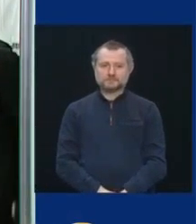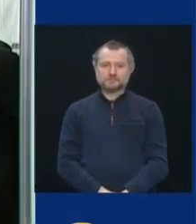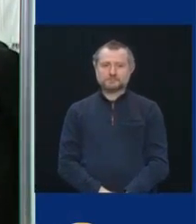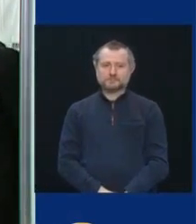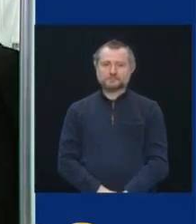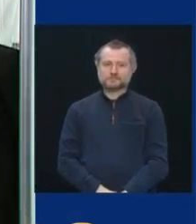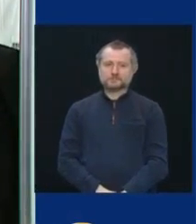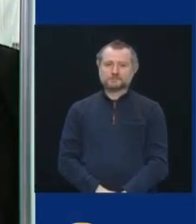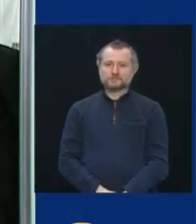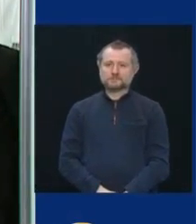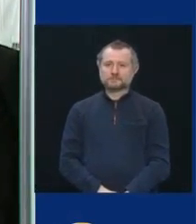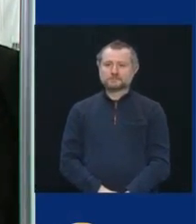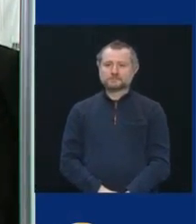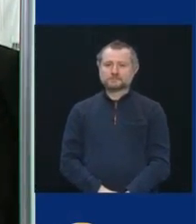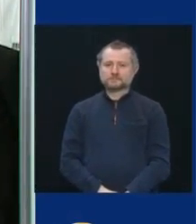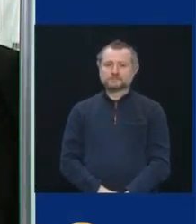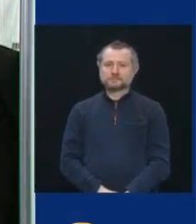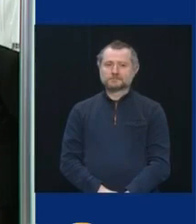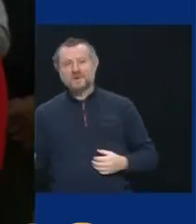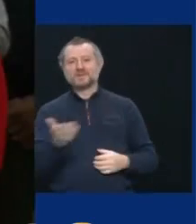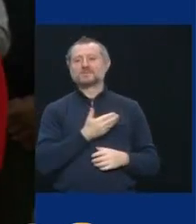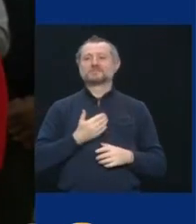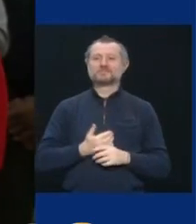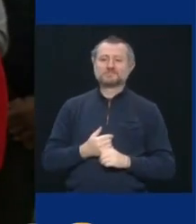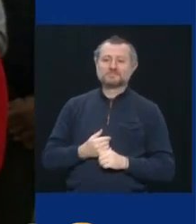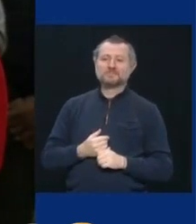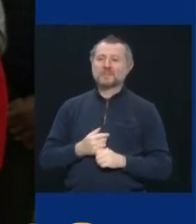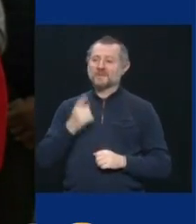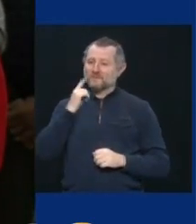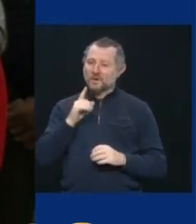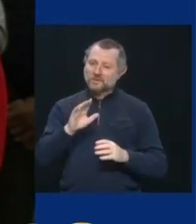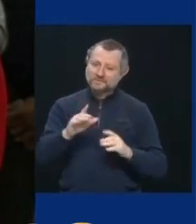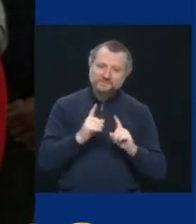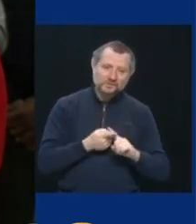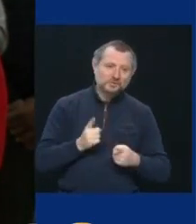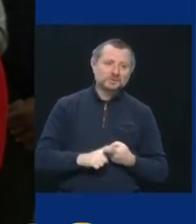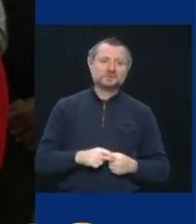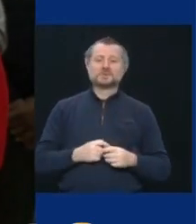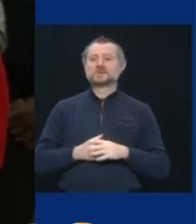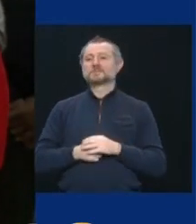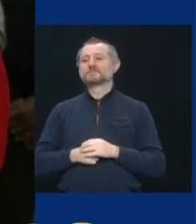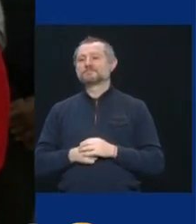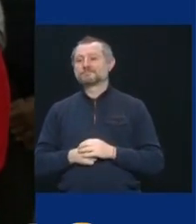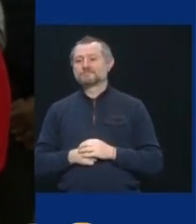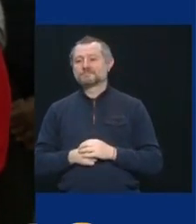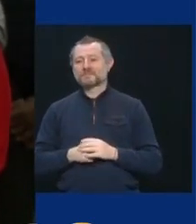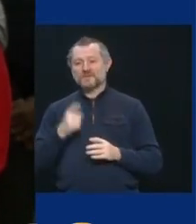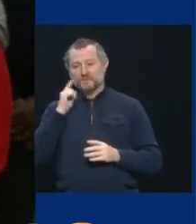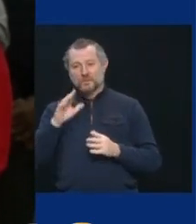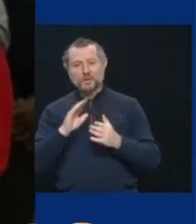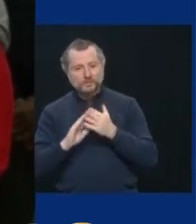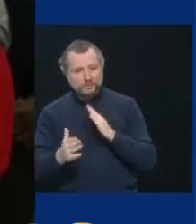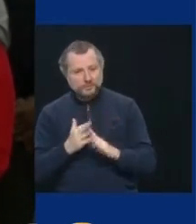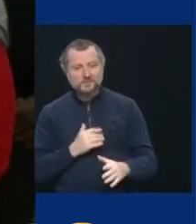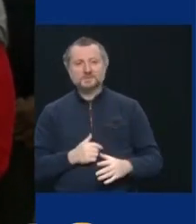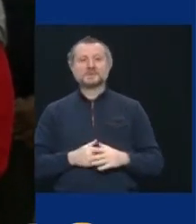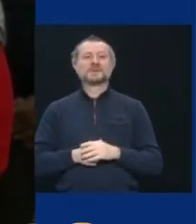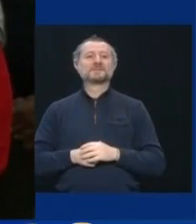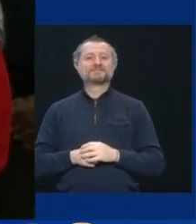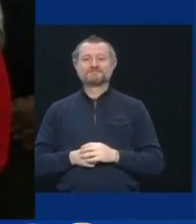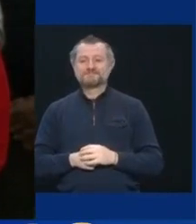clinic at the State University at Westbury. Tracy Edwards is the head of the NAACP on Long Island. So,